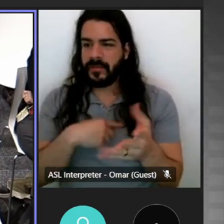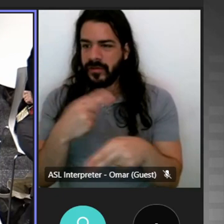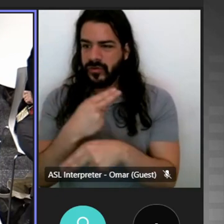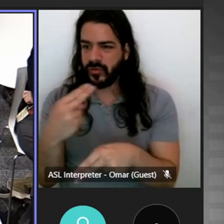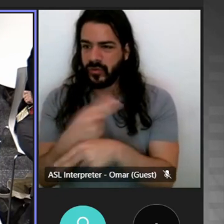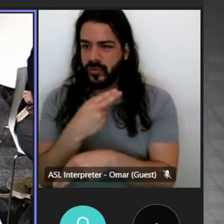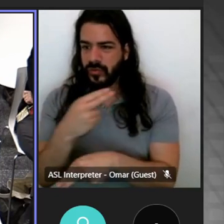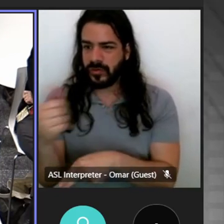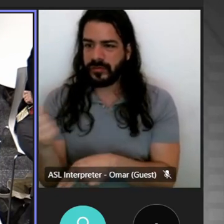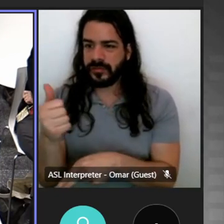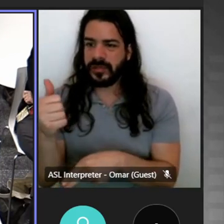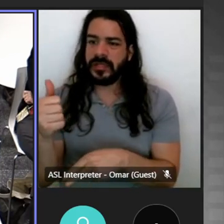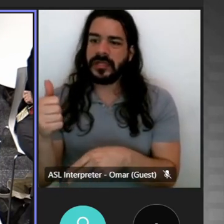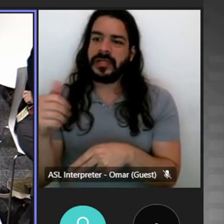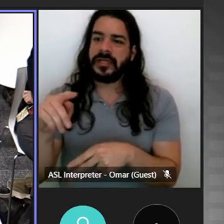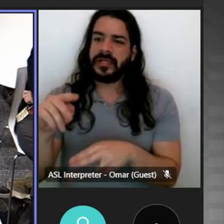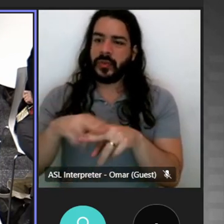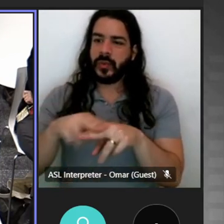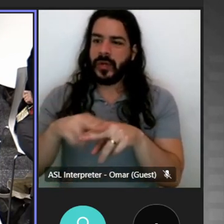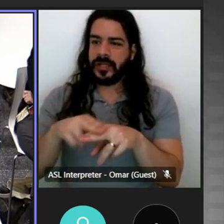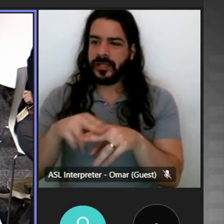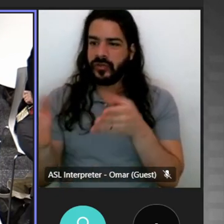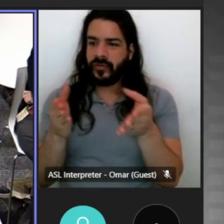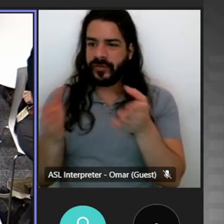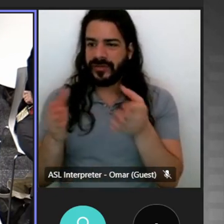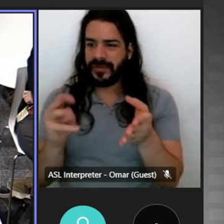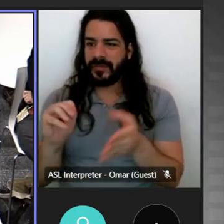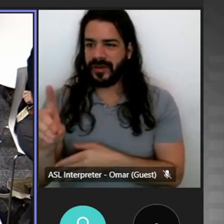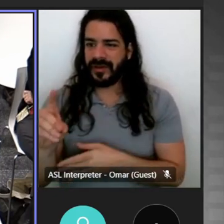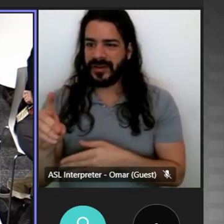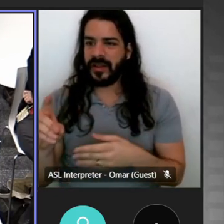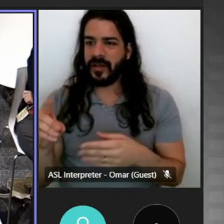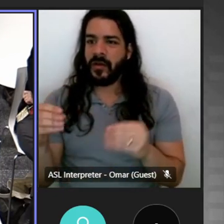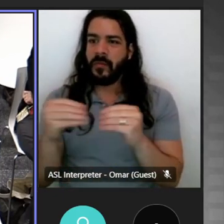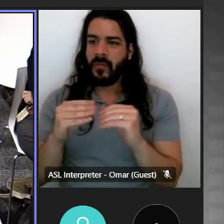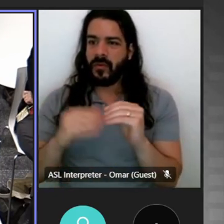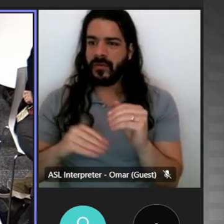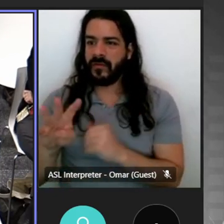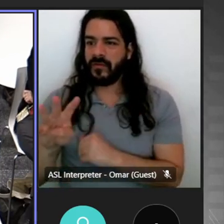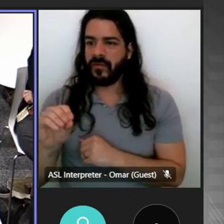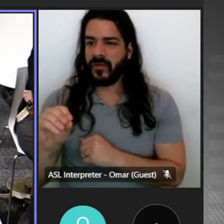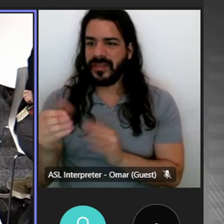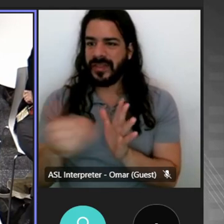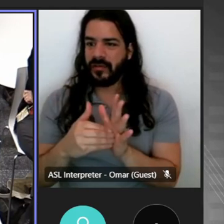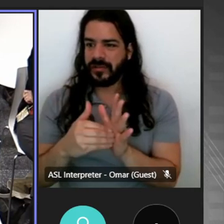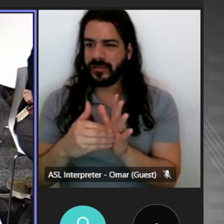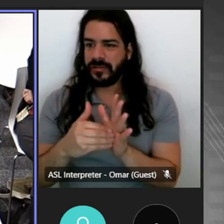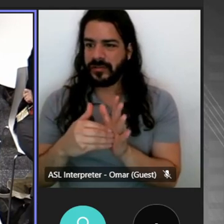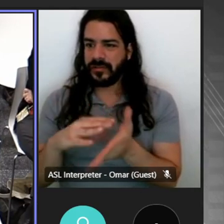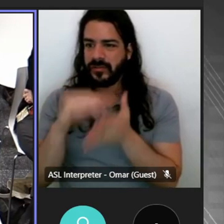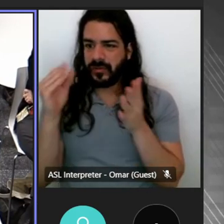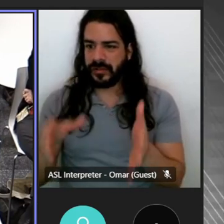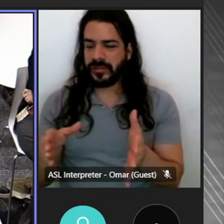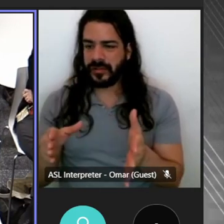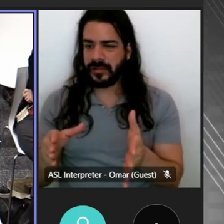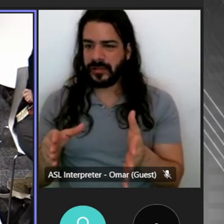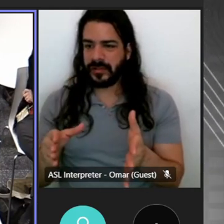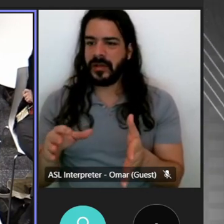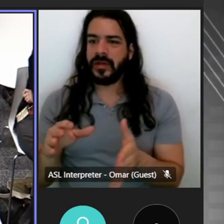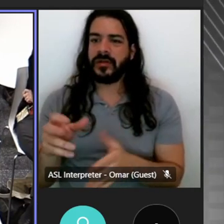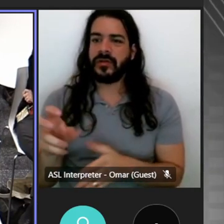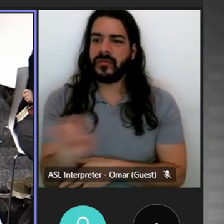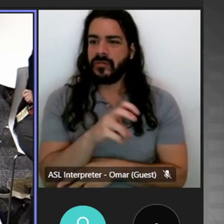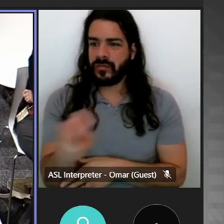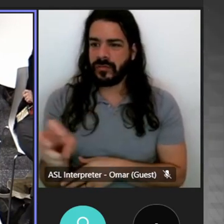us rely on metro train services. Maryland has more than 40,000 students, and the university runs a frequent